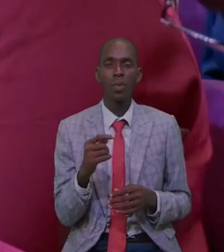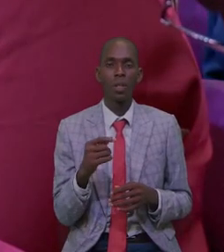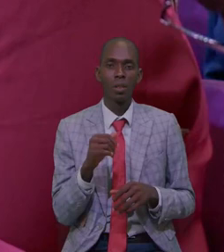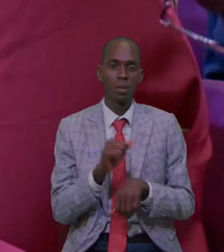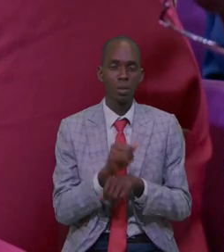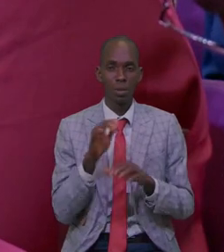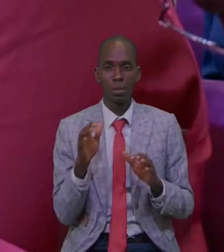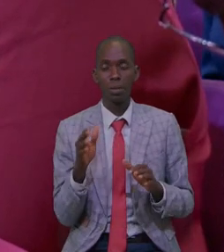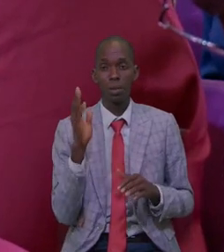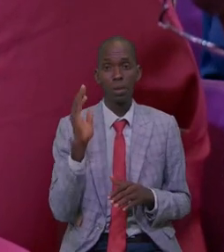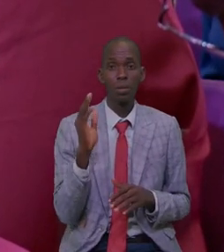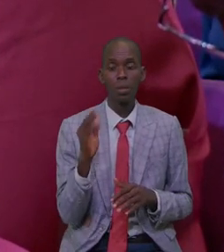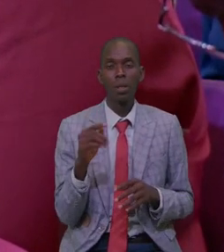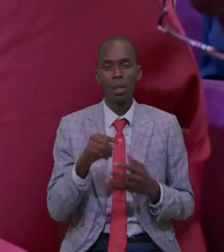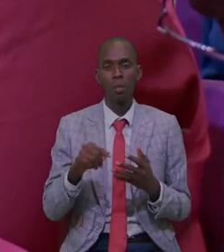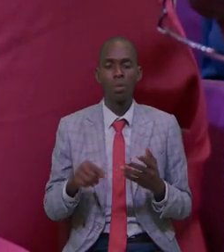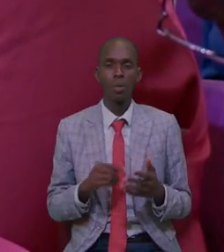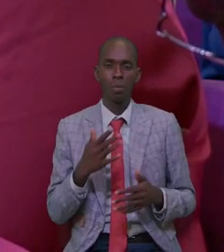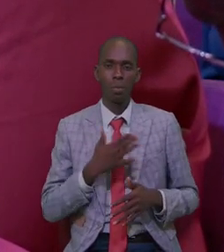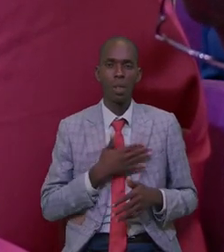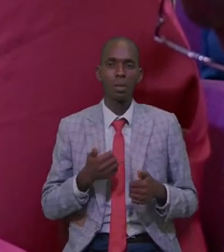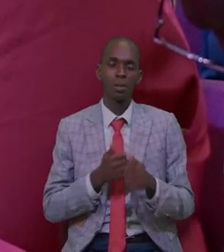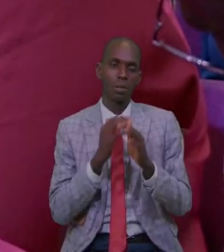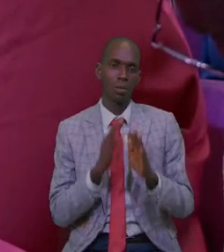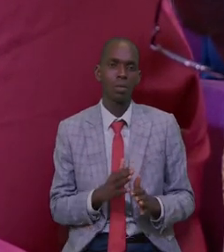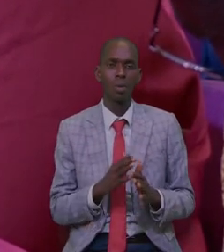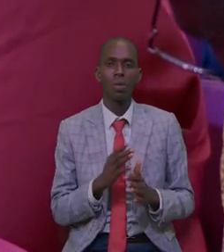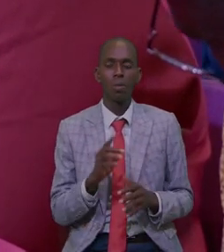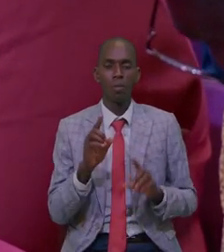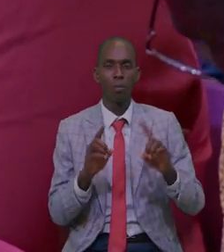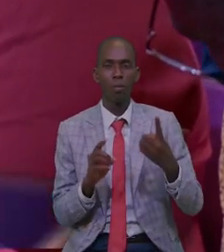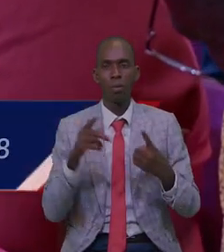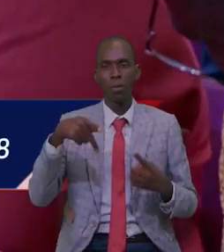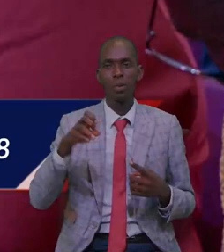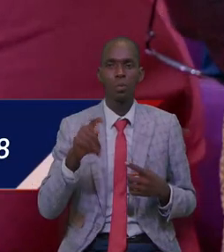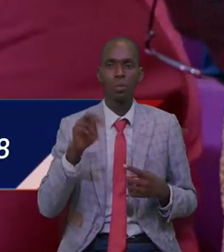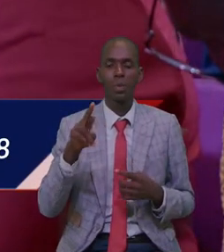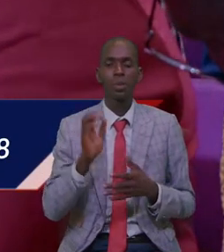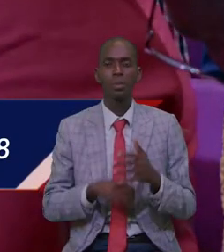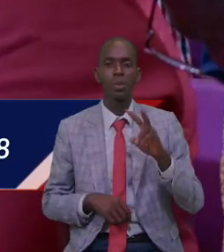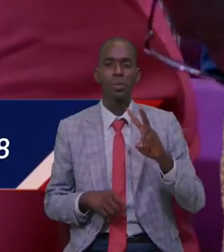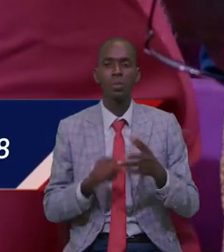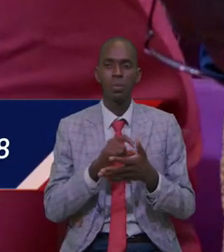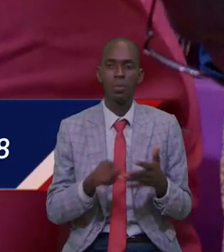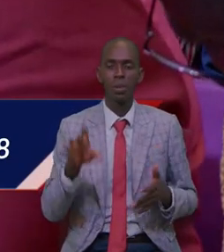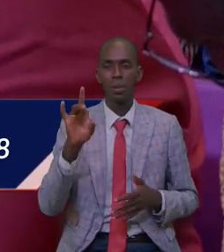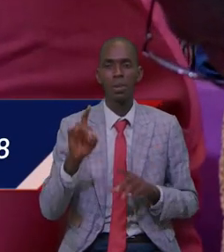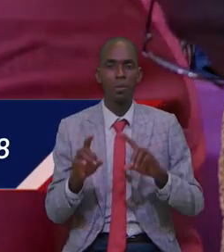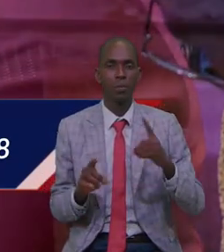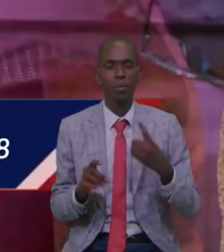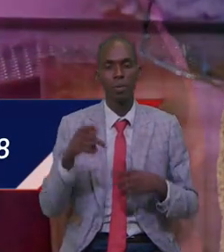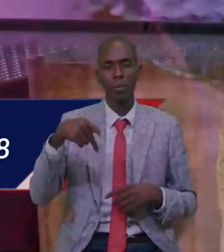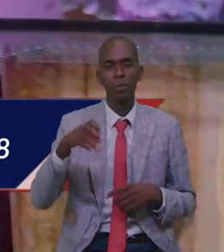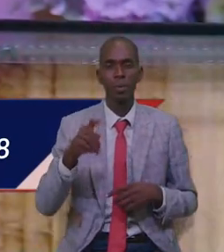law among my disciples. It's 1 Peter chapter 2. I'm reading from verse 8. In